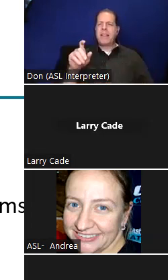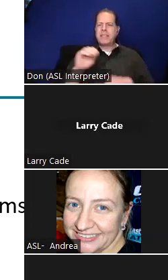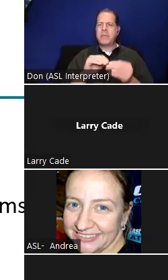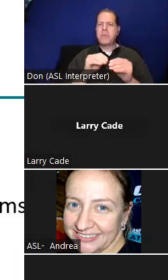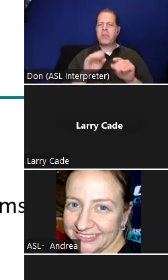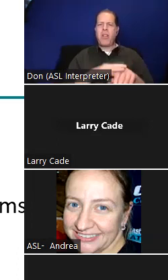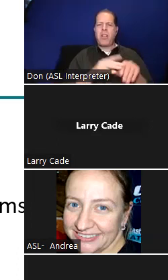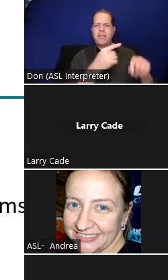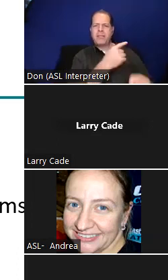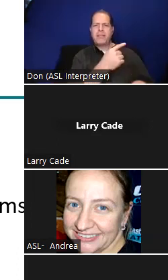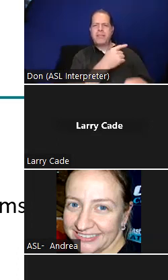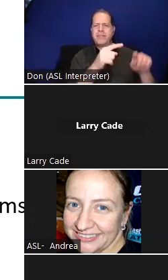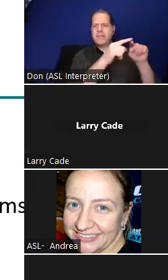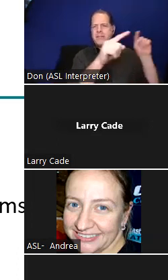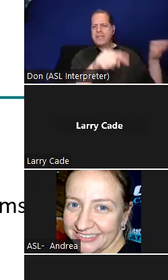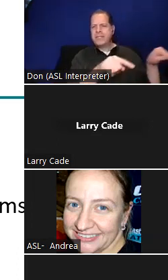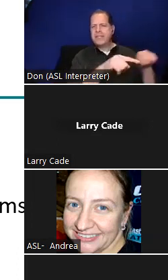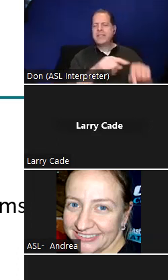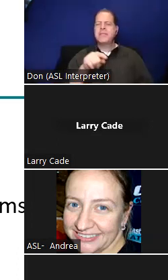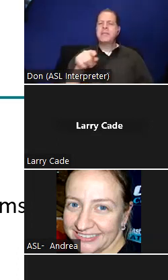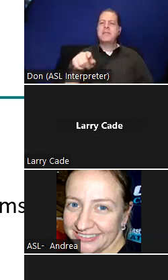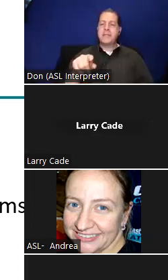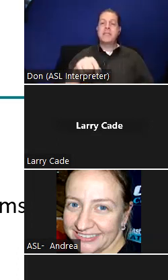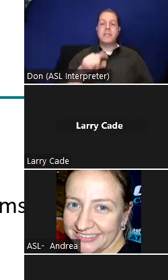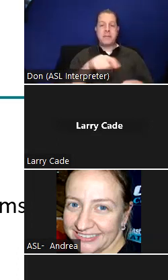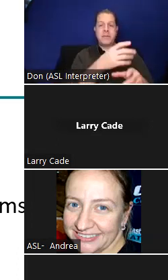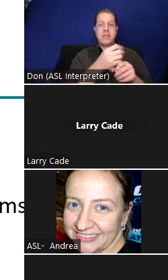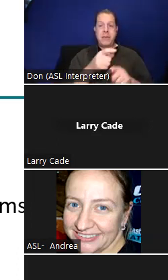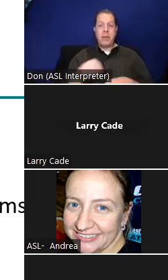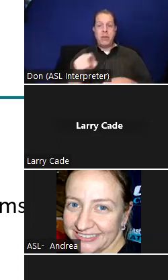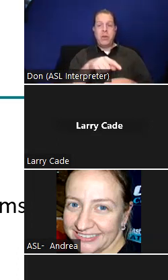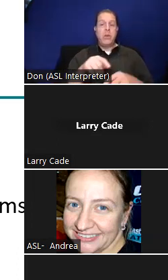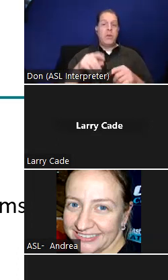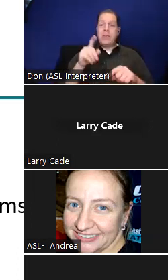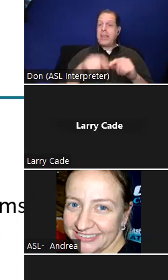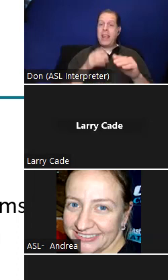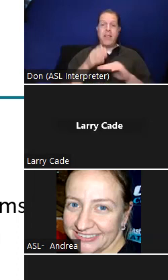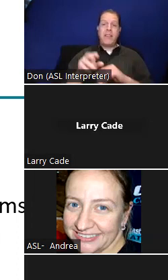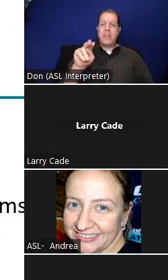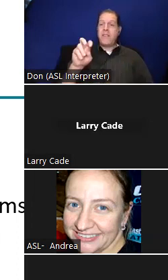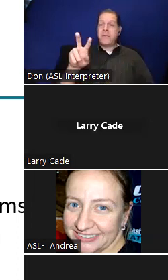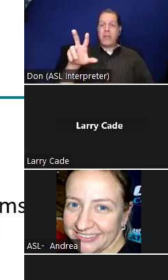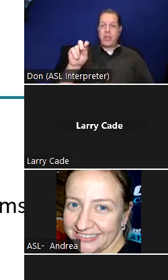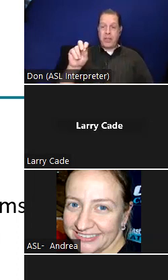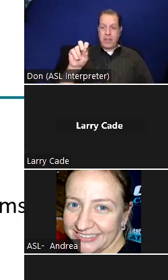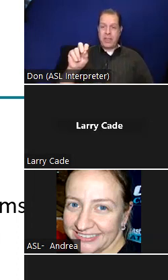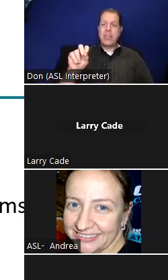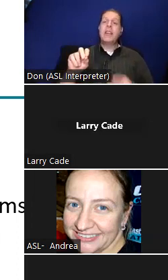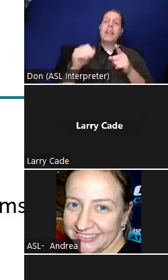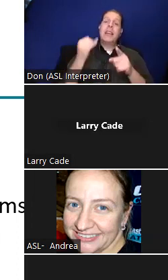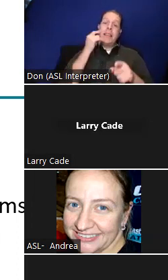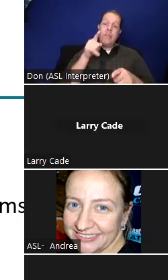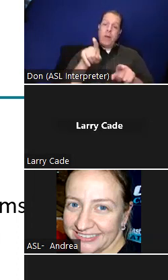screen. They must be received by you no later than November 30th. And then if let's say you